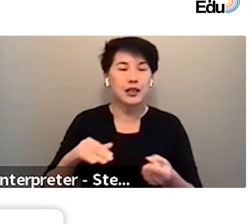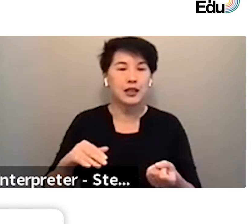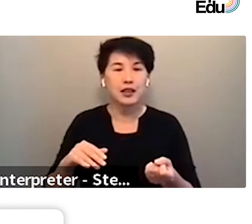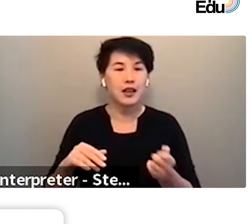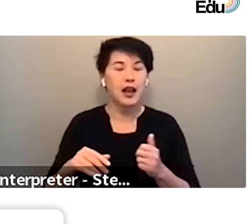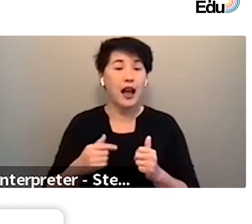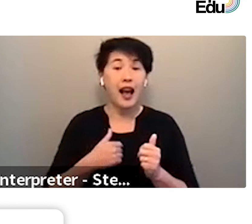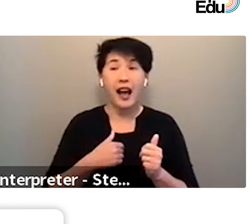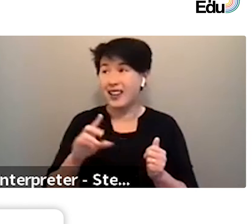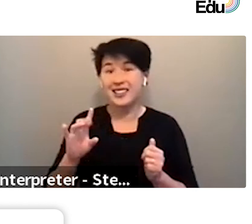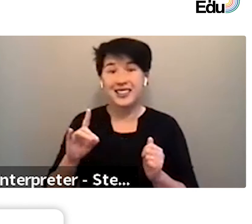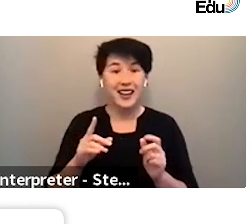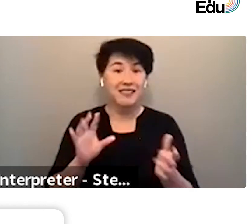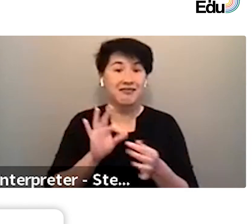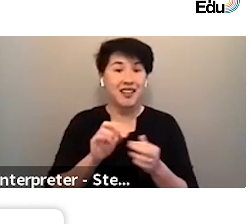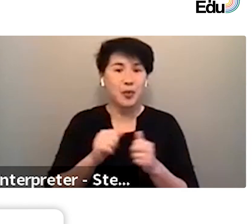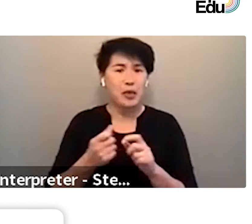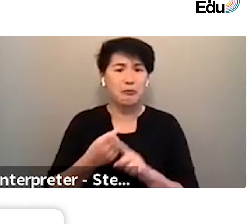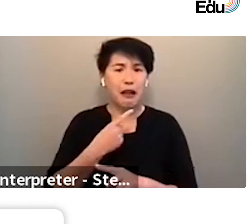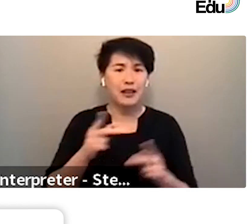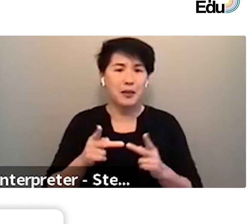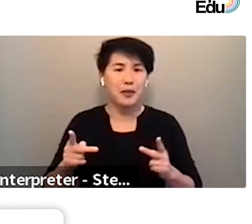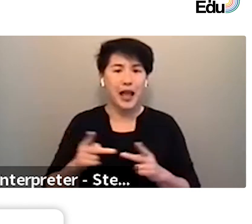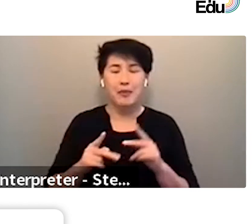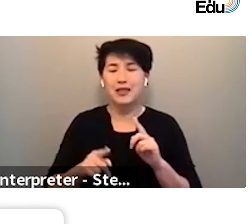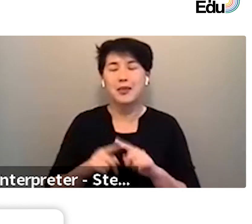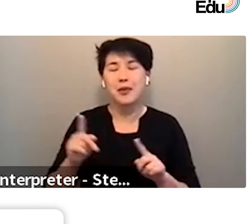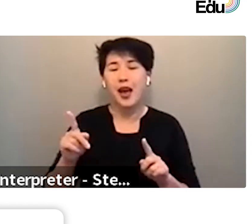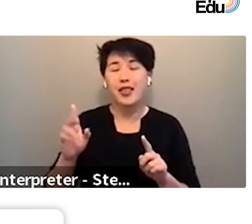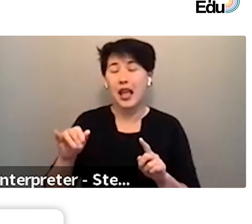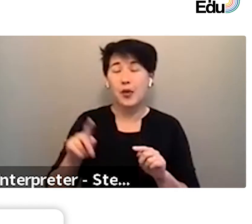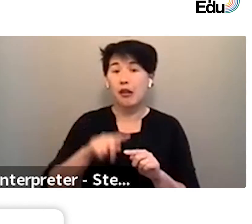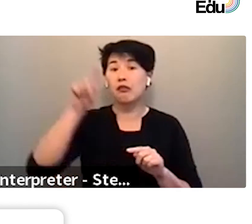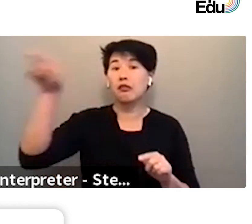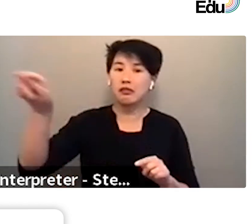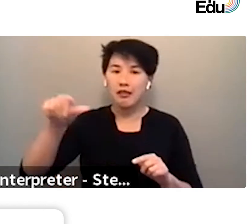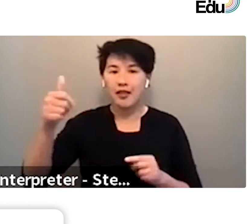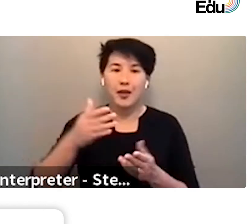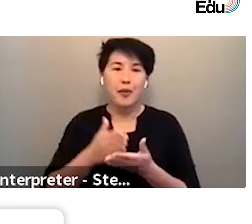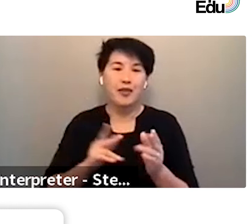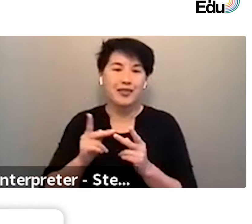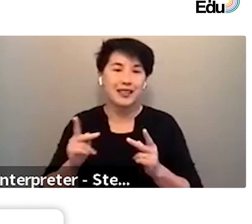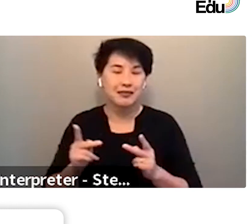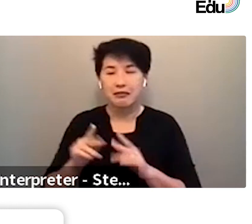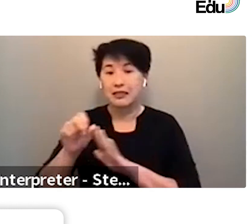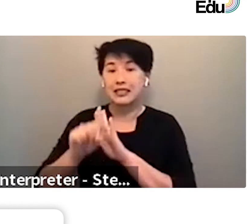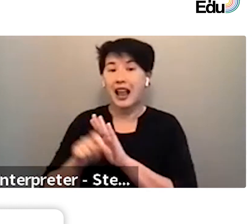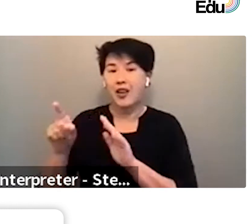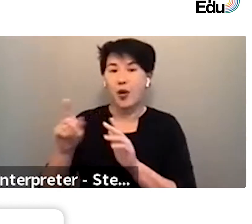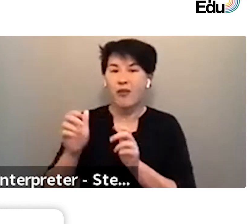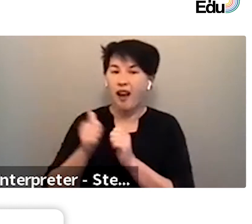connecting with random places, but they were like across the states or like far away, and that